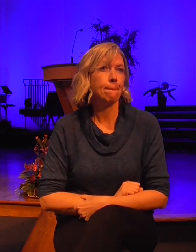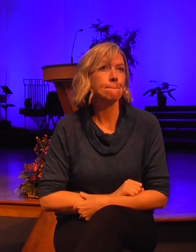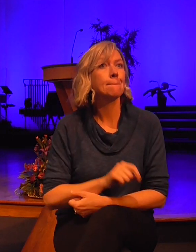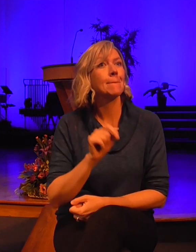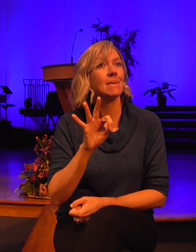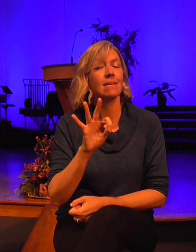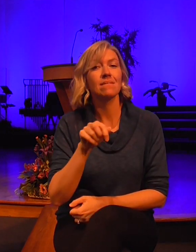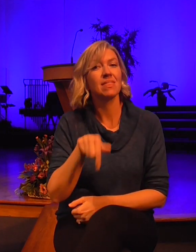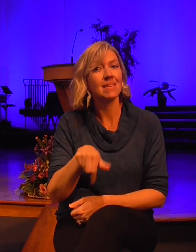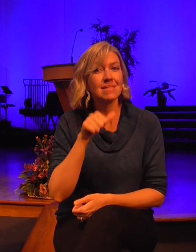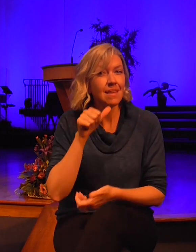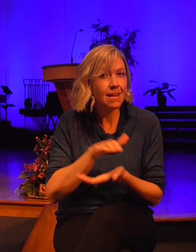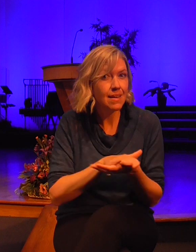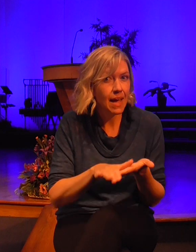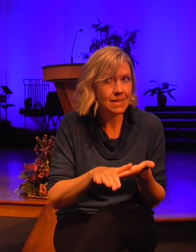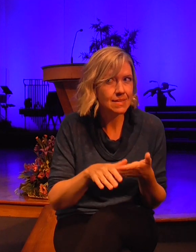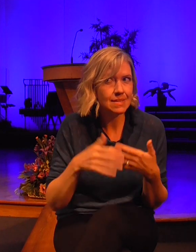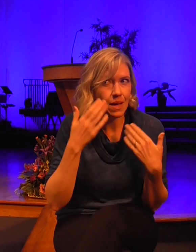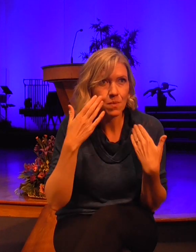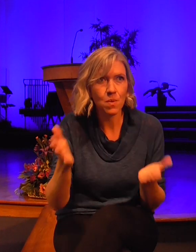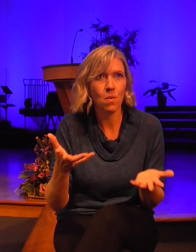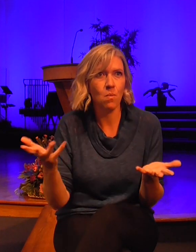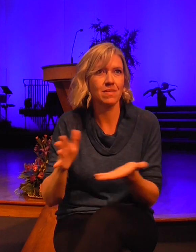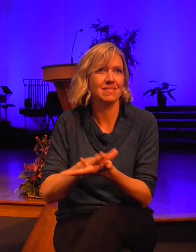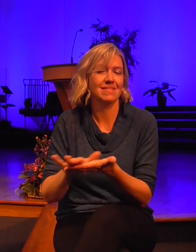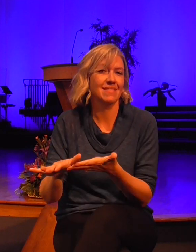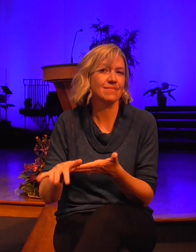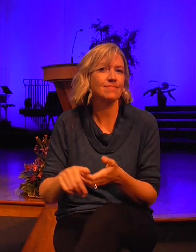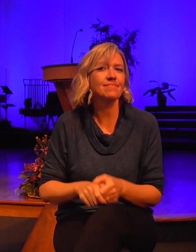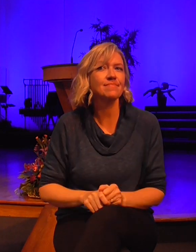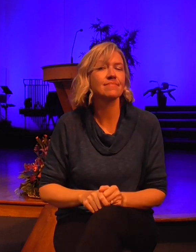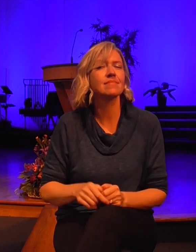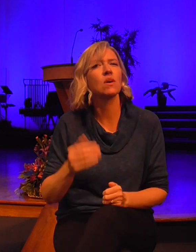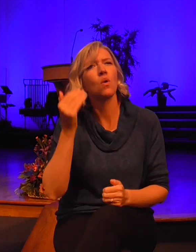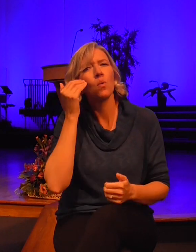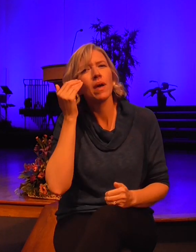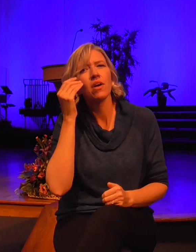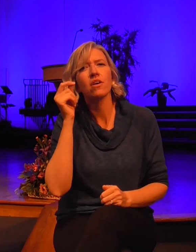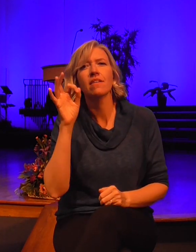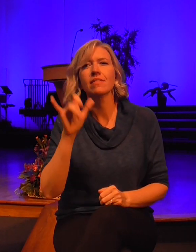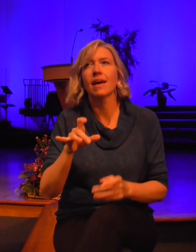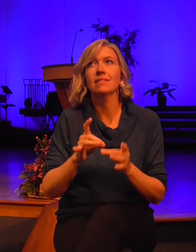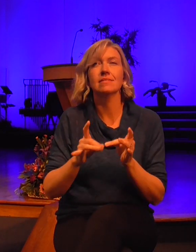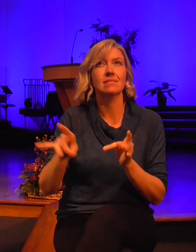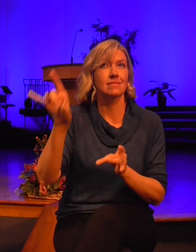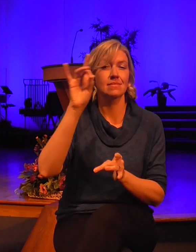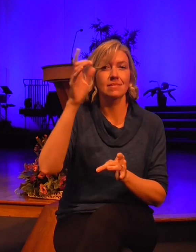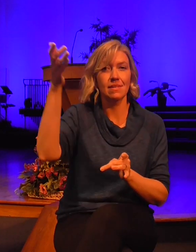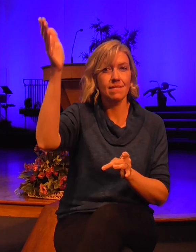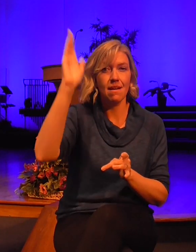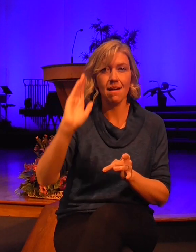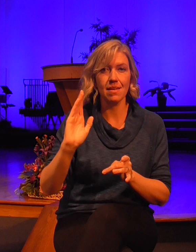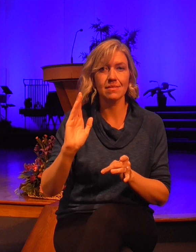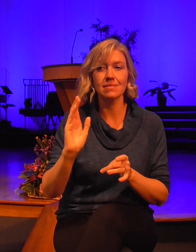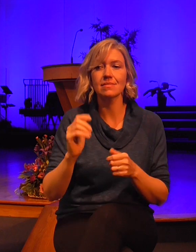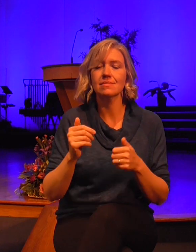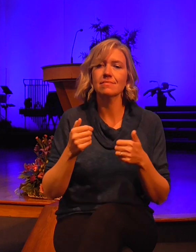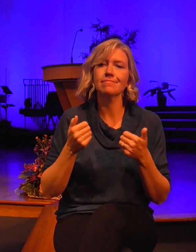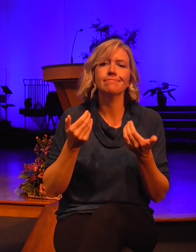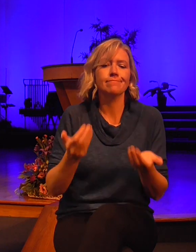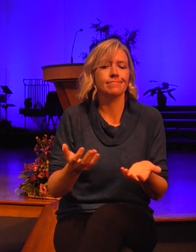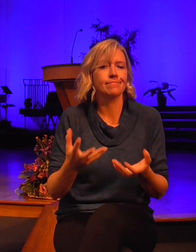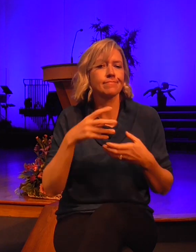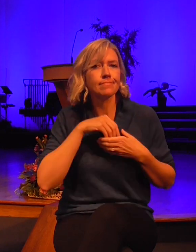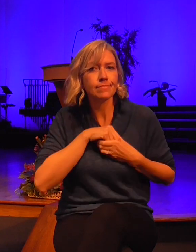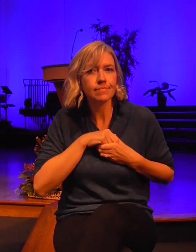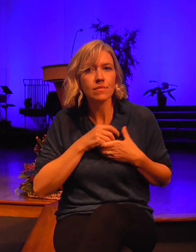If this isn't nice, I don't know what is. To be aware of that divine spirit, we let it embrace our